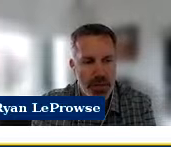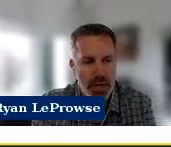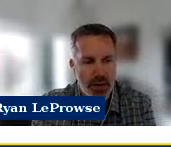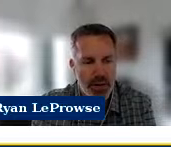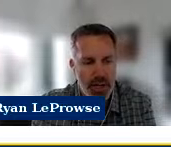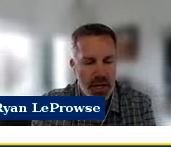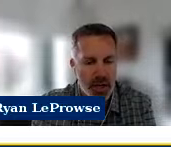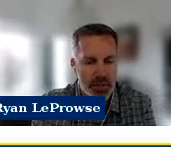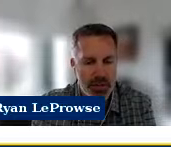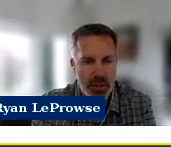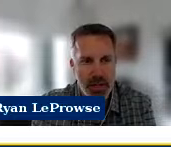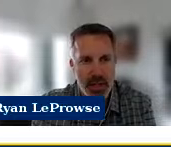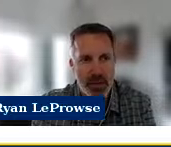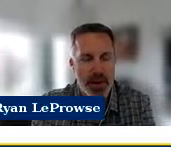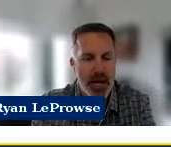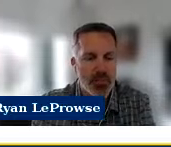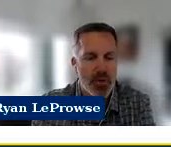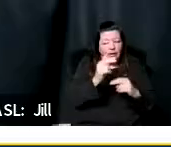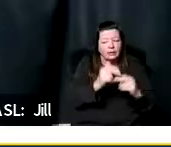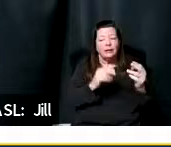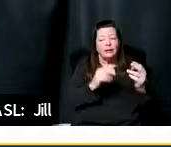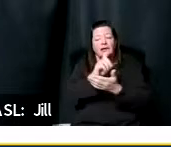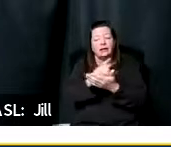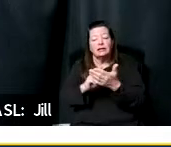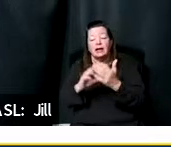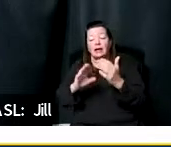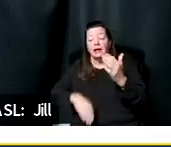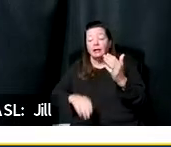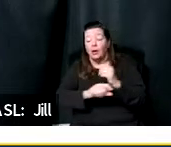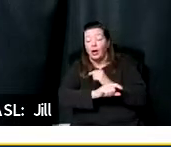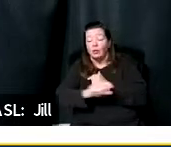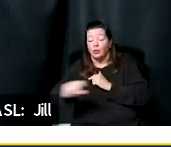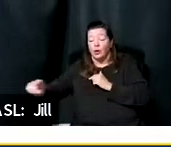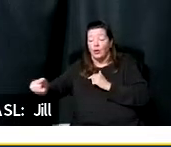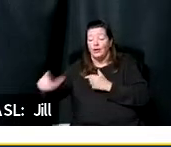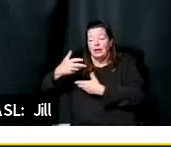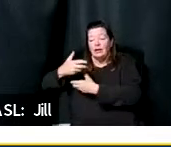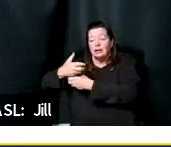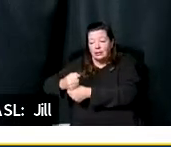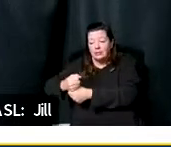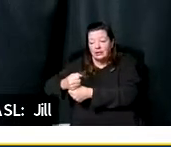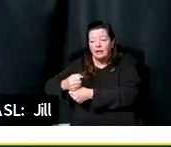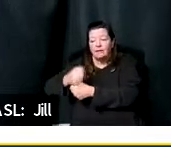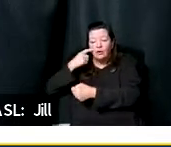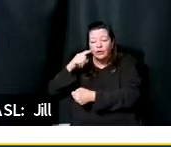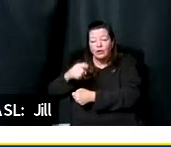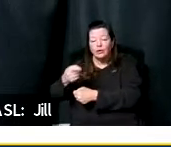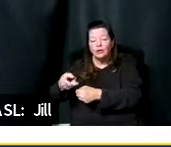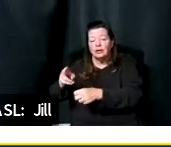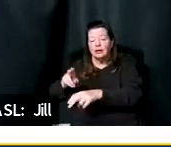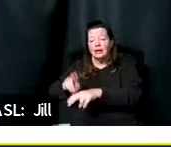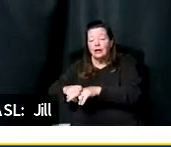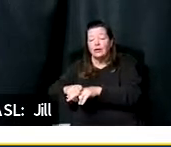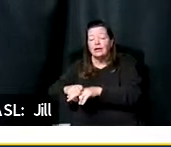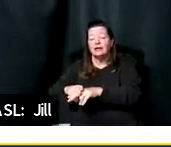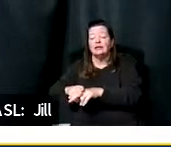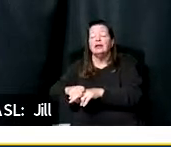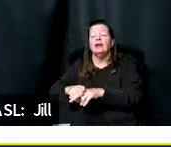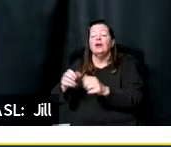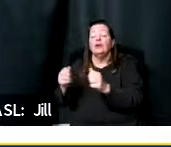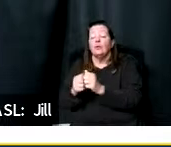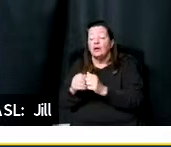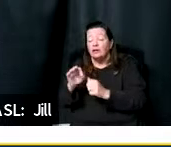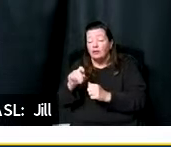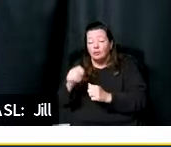modified LPA or design options, and then the bottom row there sums it all up for you. So the increase in daily person throughput with the